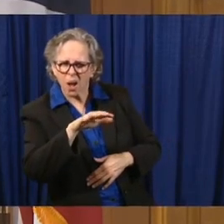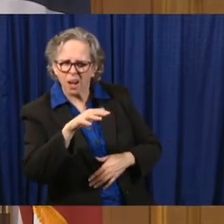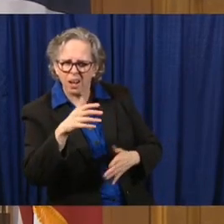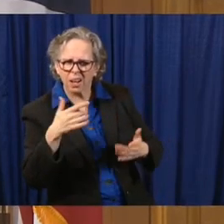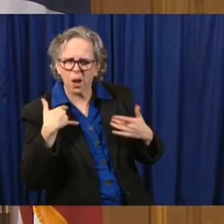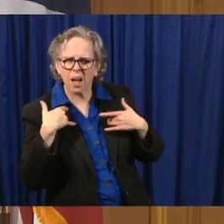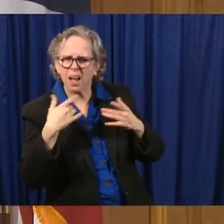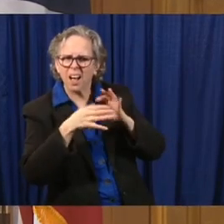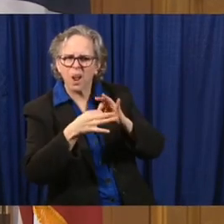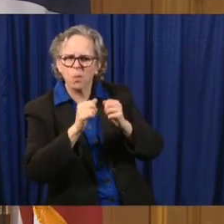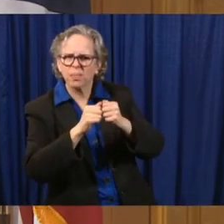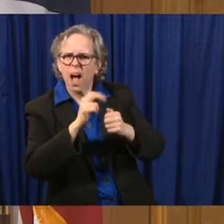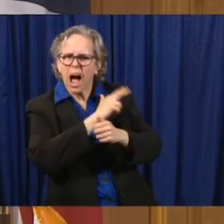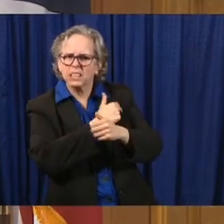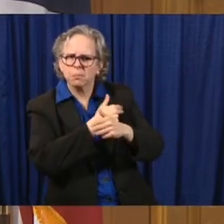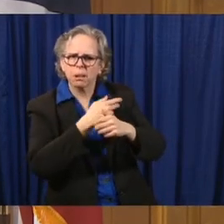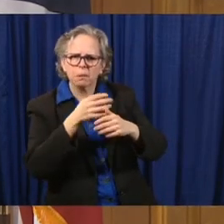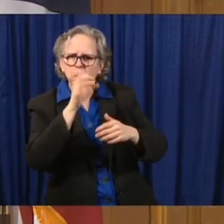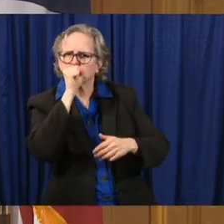facility?